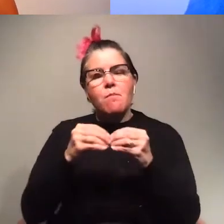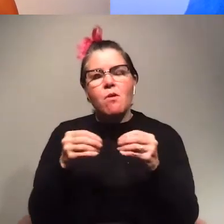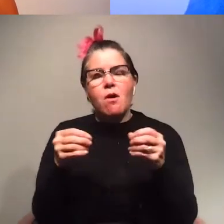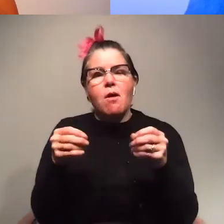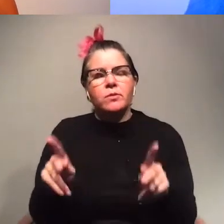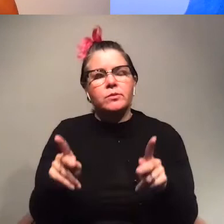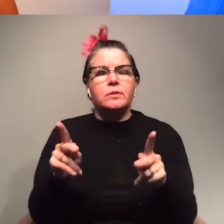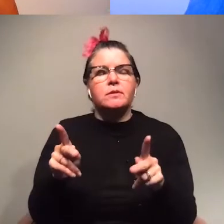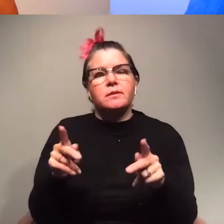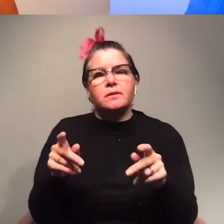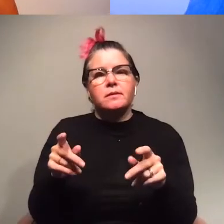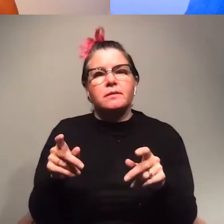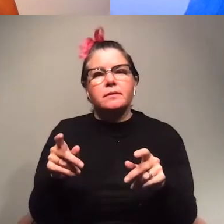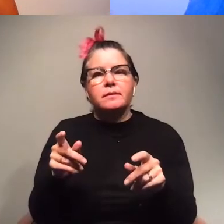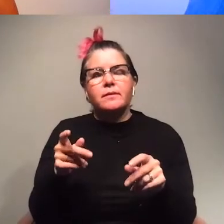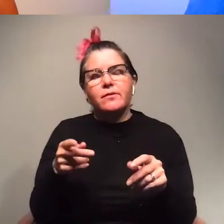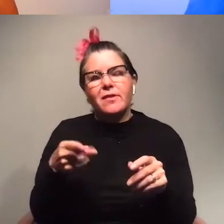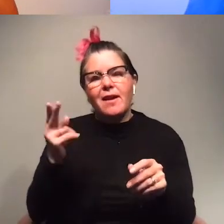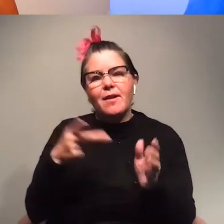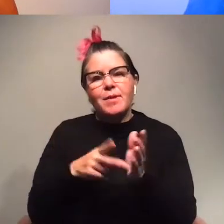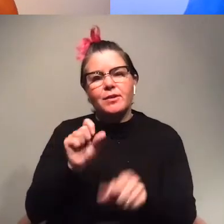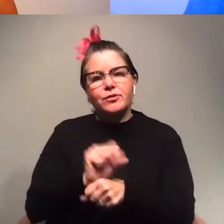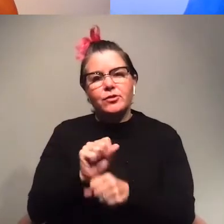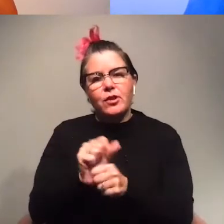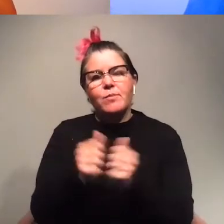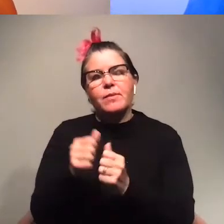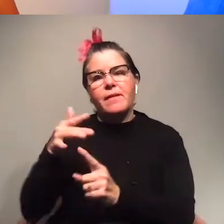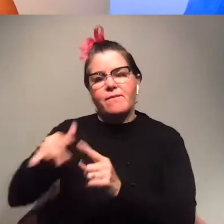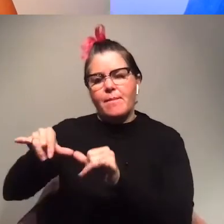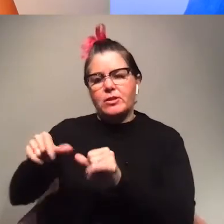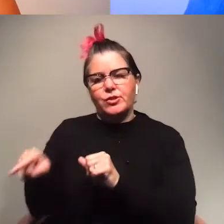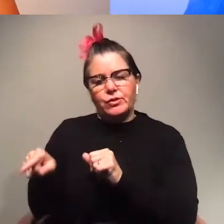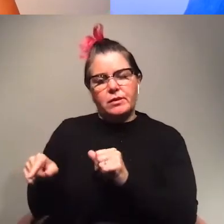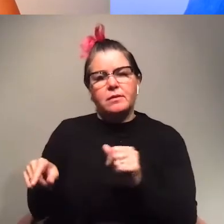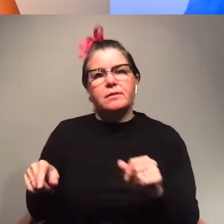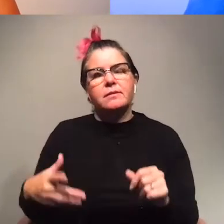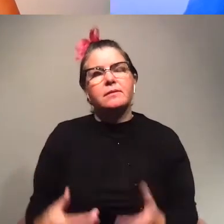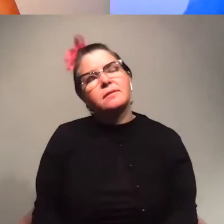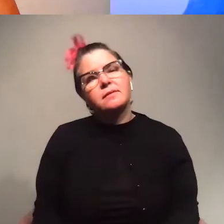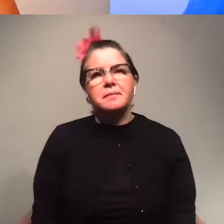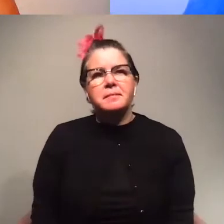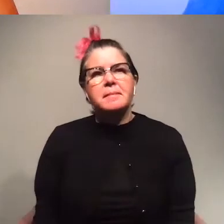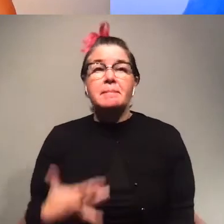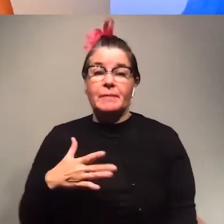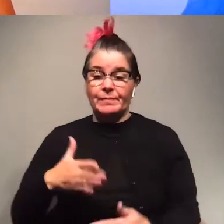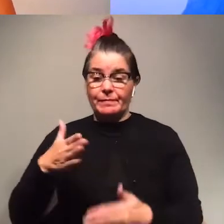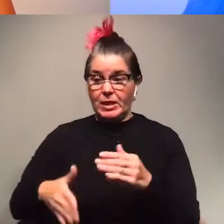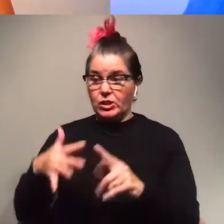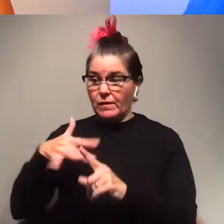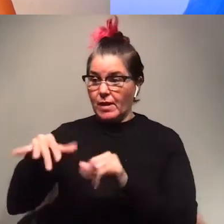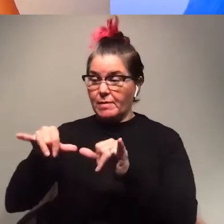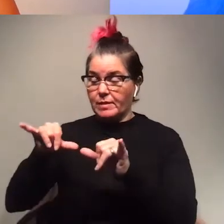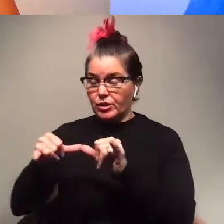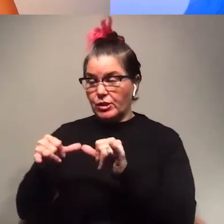for like higher paying jobs with environmental engineering. Usually when you finish an environmental engineering like